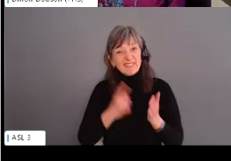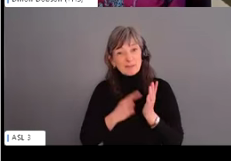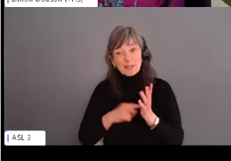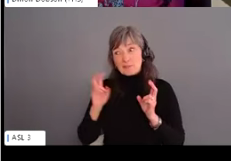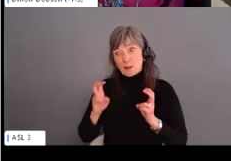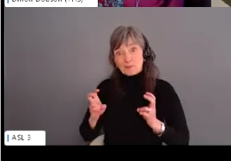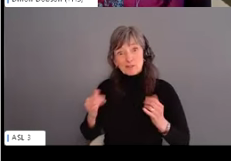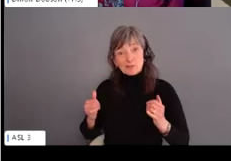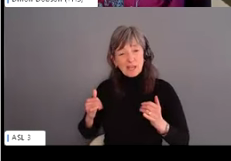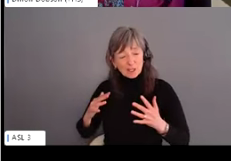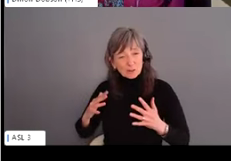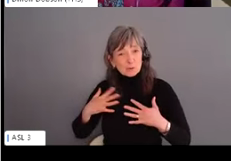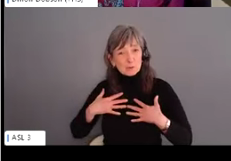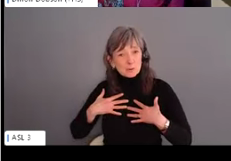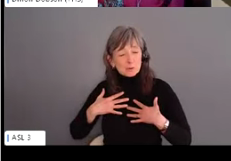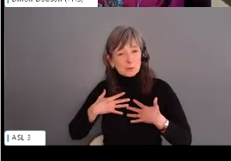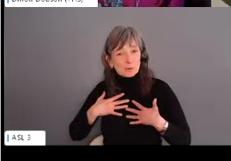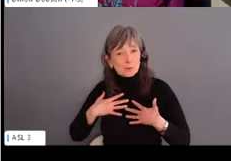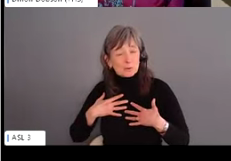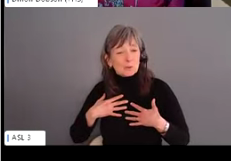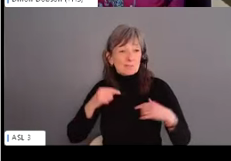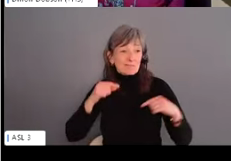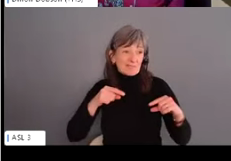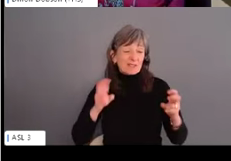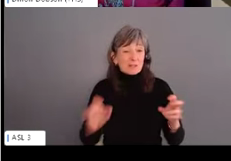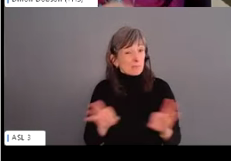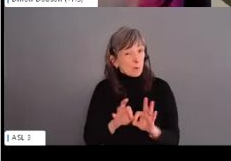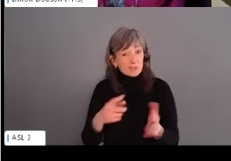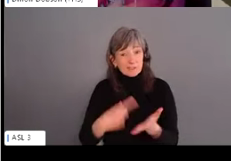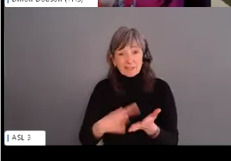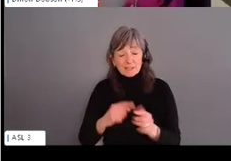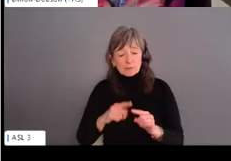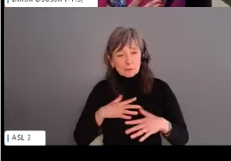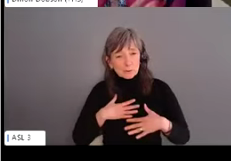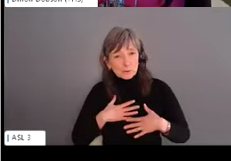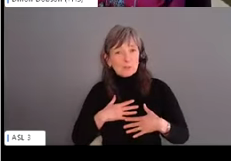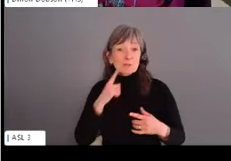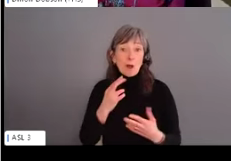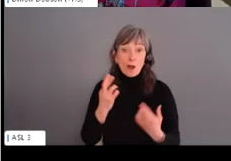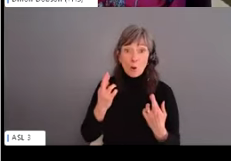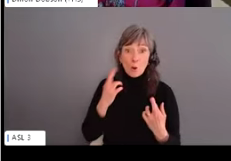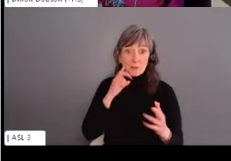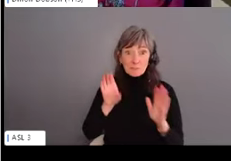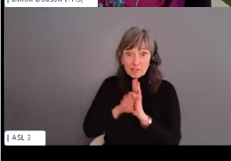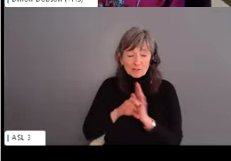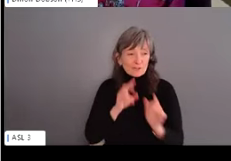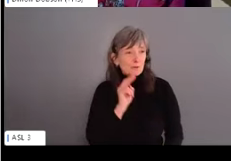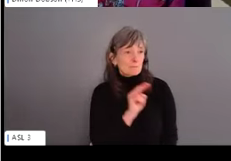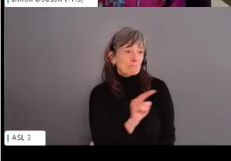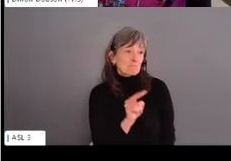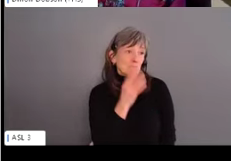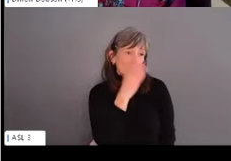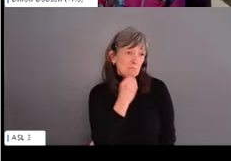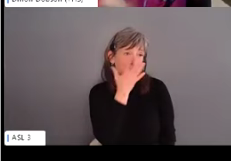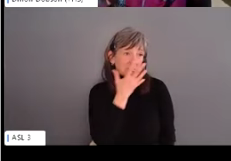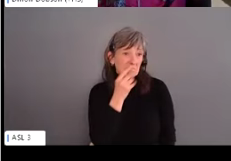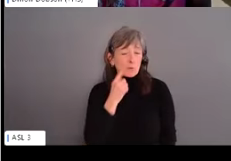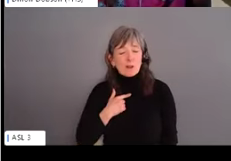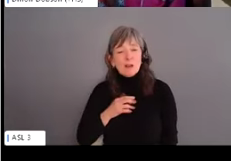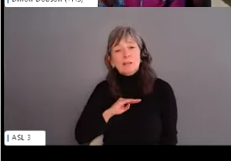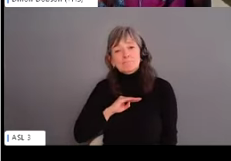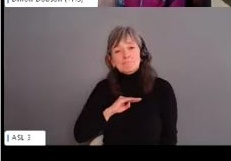This topic is critical and very uncomfortable. And so my hope is that just having a moment to look at these beautiful little faces will give